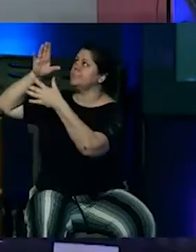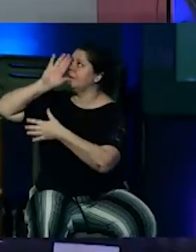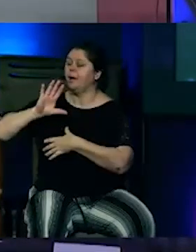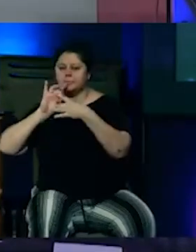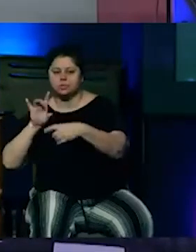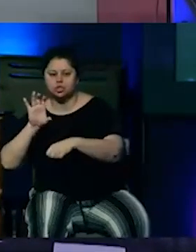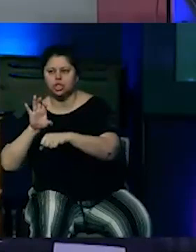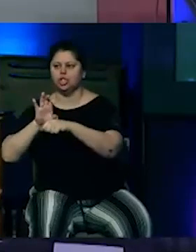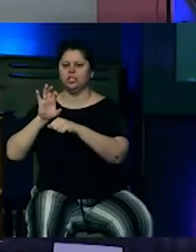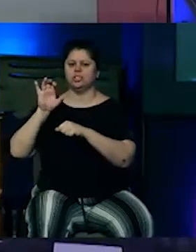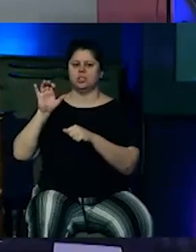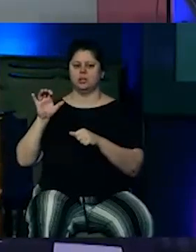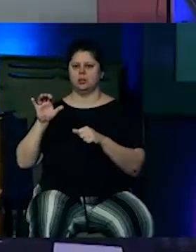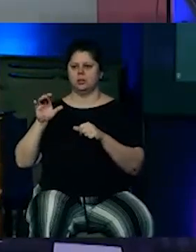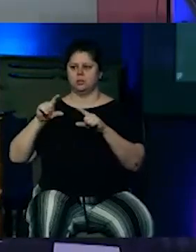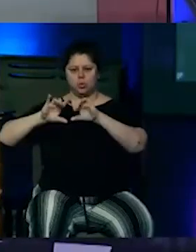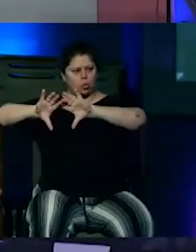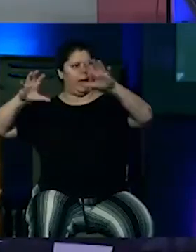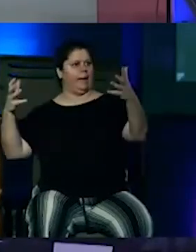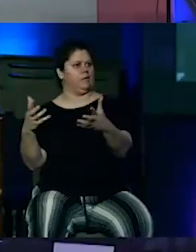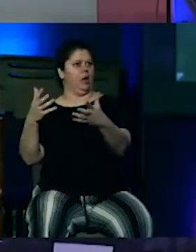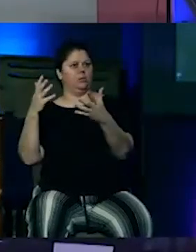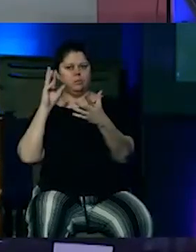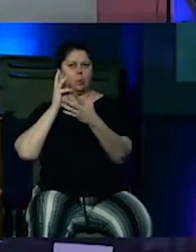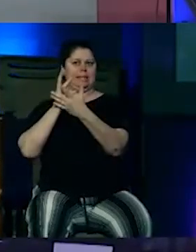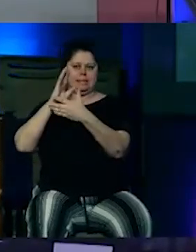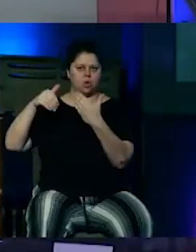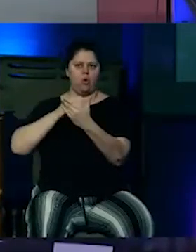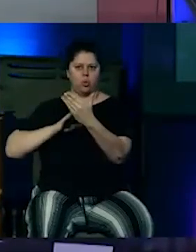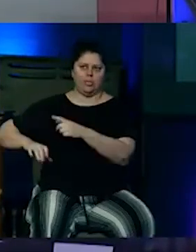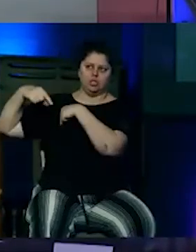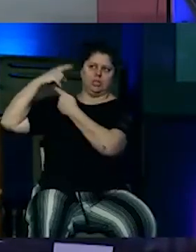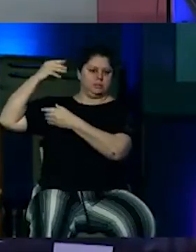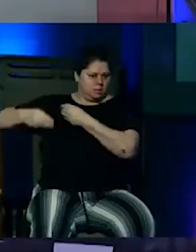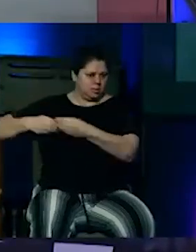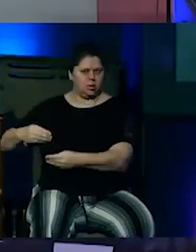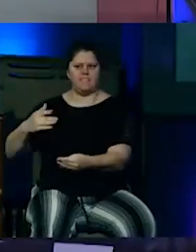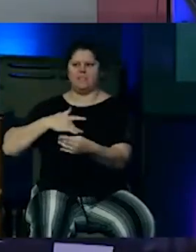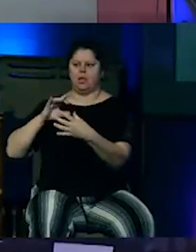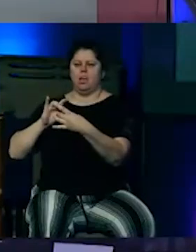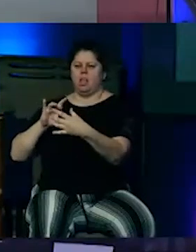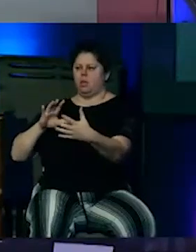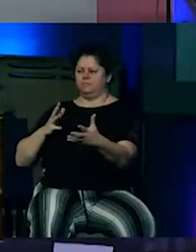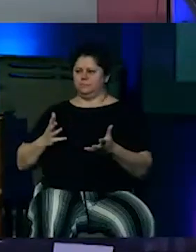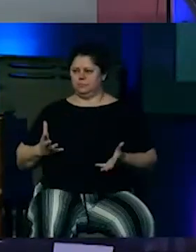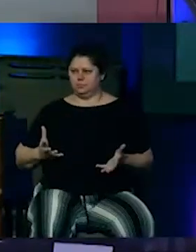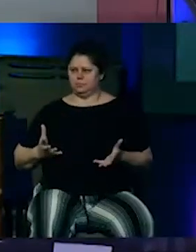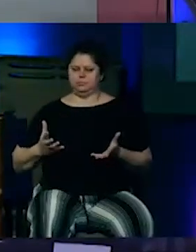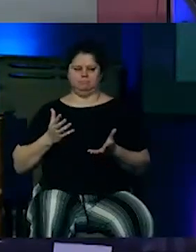church, to the great cloud of witnesses that was before. So there's a lot of musicology stuff